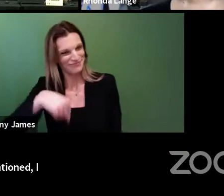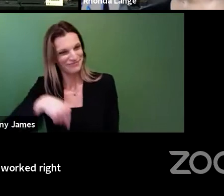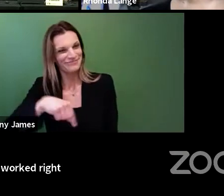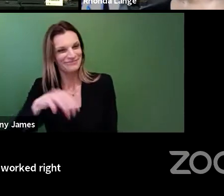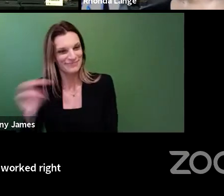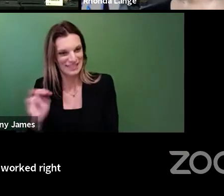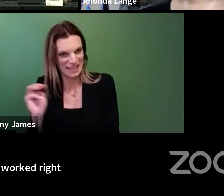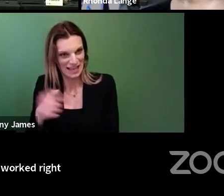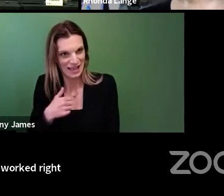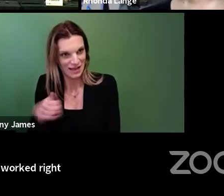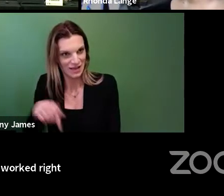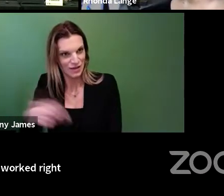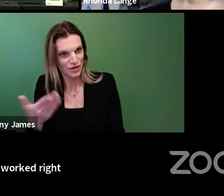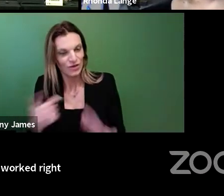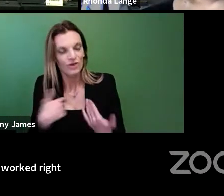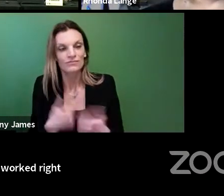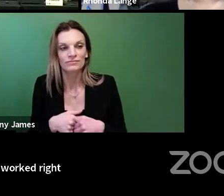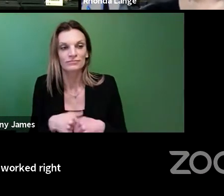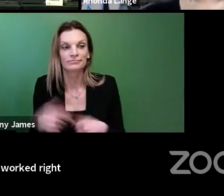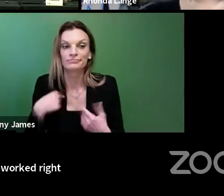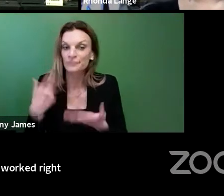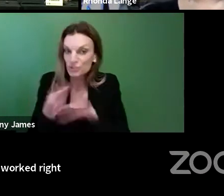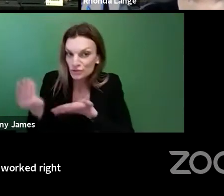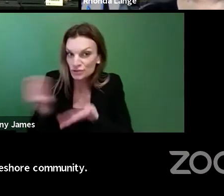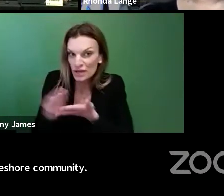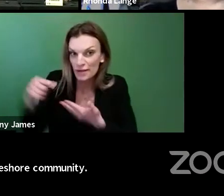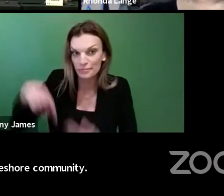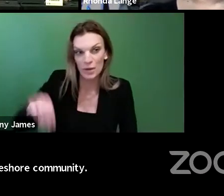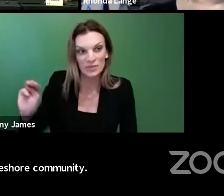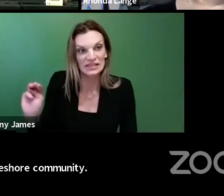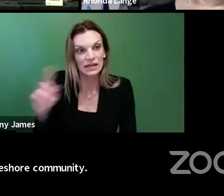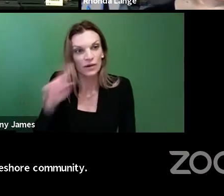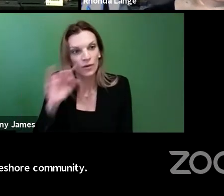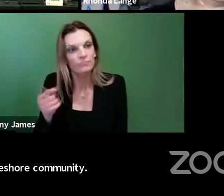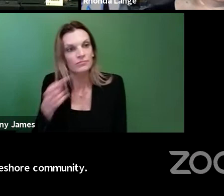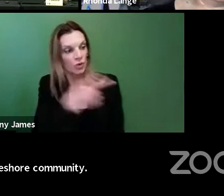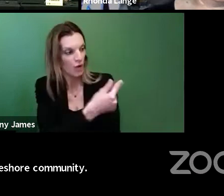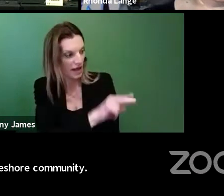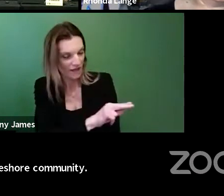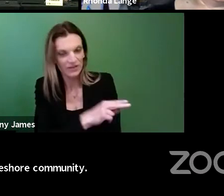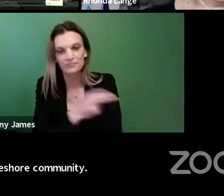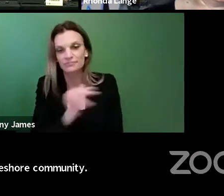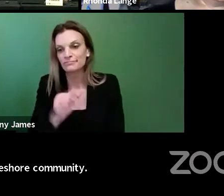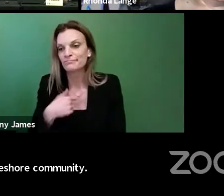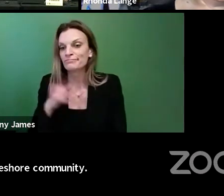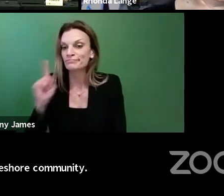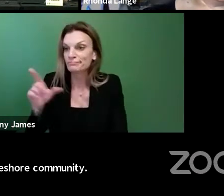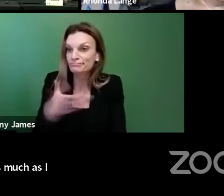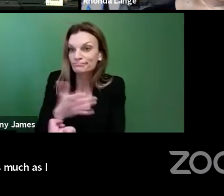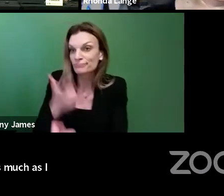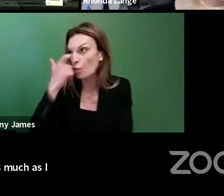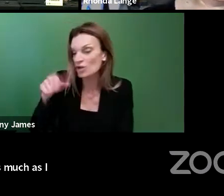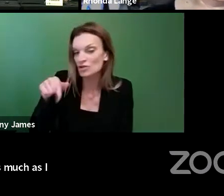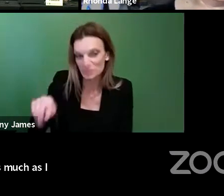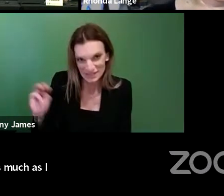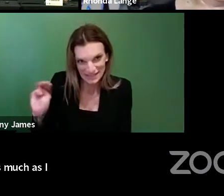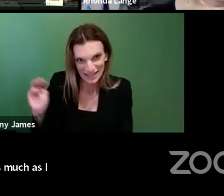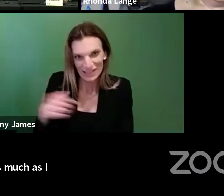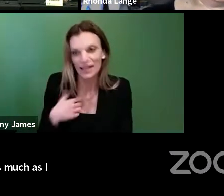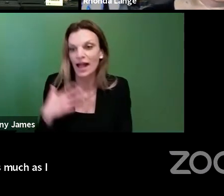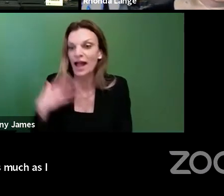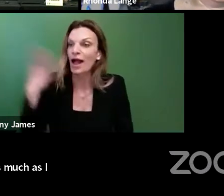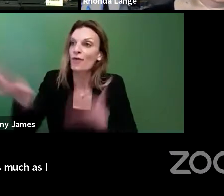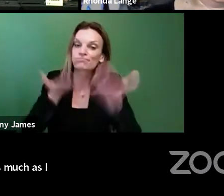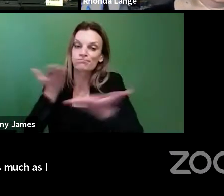lakeshore community. I shop in Muskegon as much as I shop in Grand Haven. I go to the Symphony in Muskegon. I eat out in